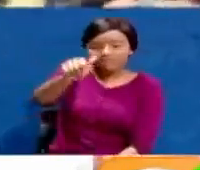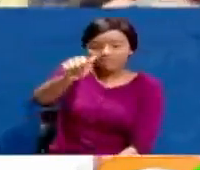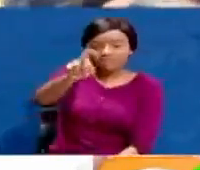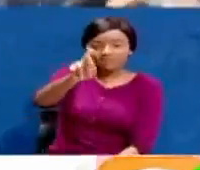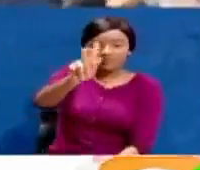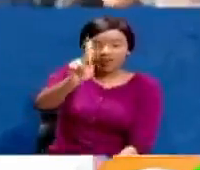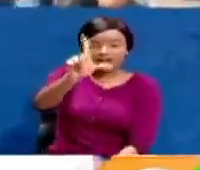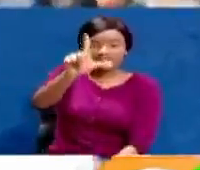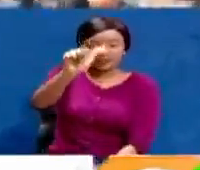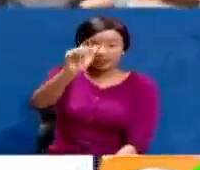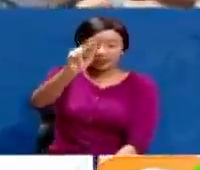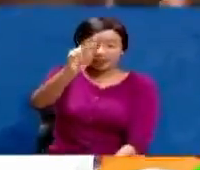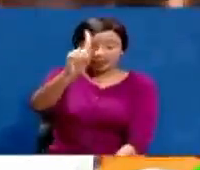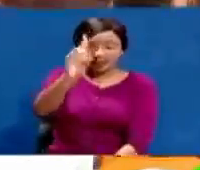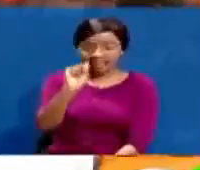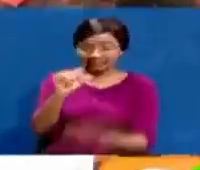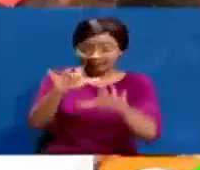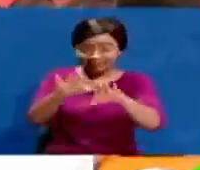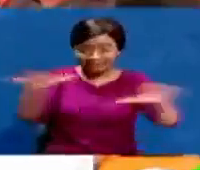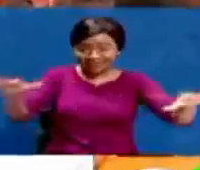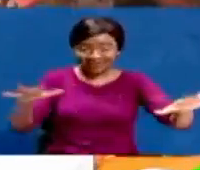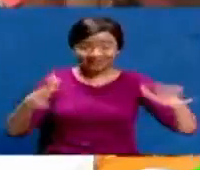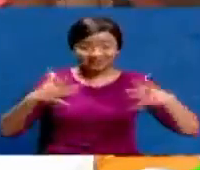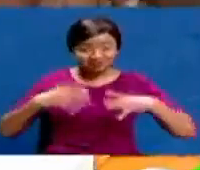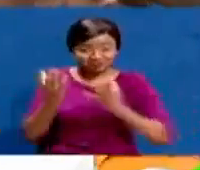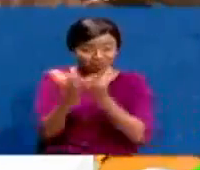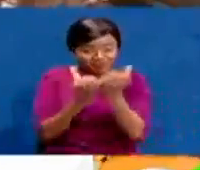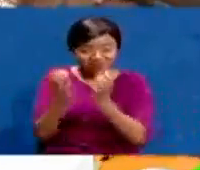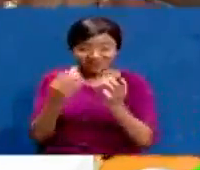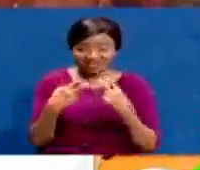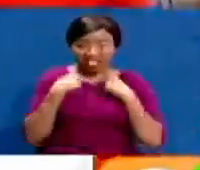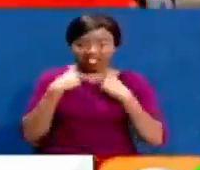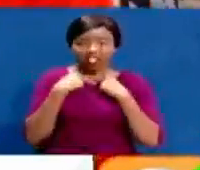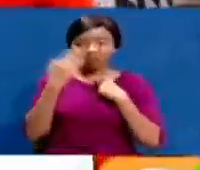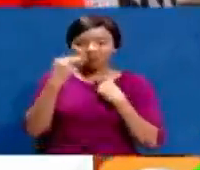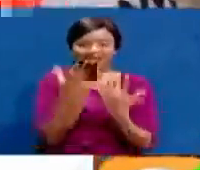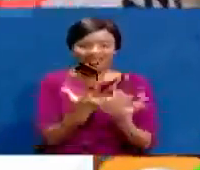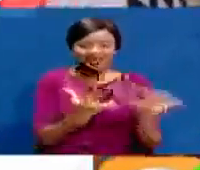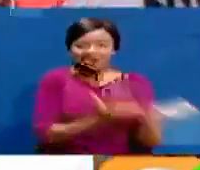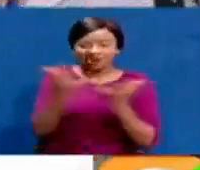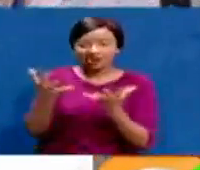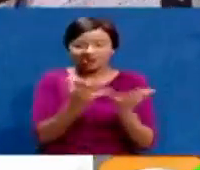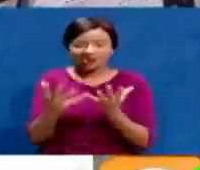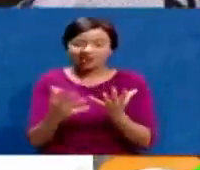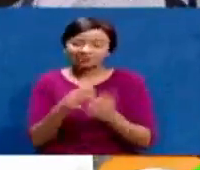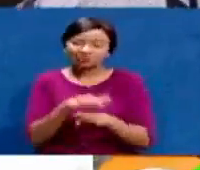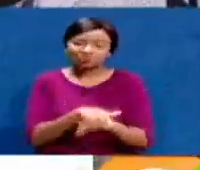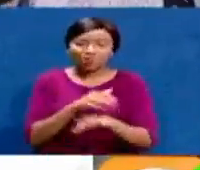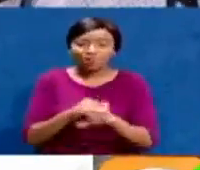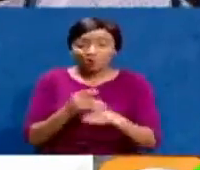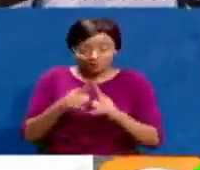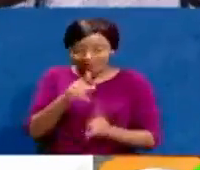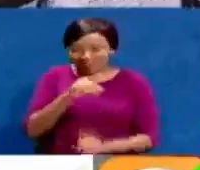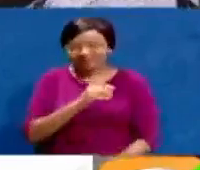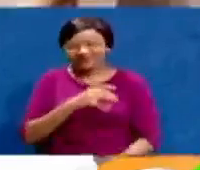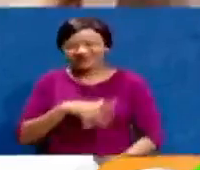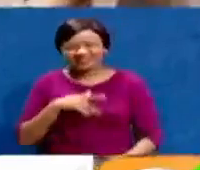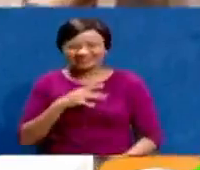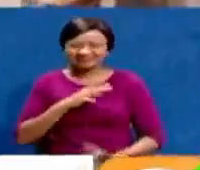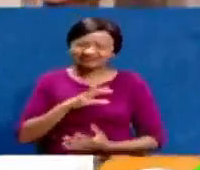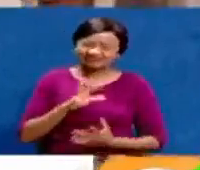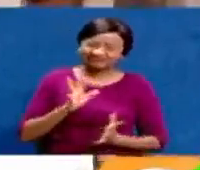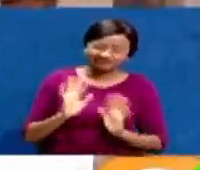are among the most affected by the restrictions due to the movement of produce, have mixed feelings about possible reopening of the